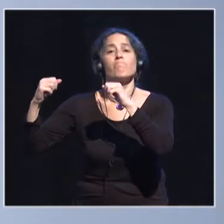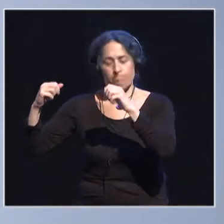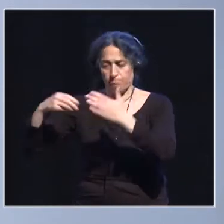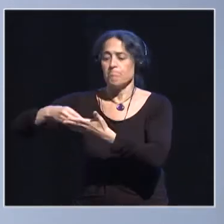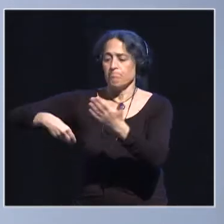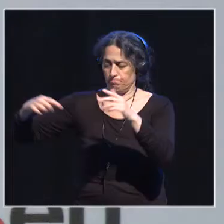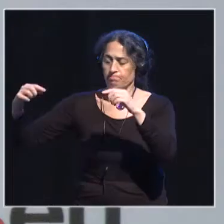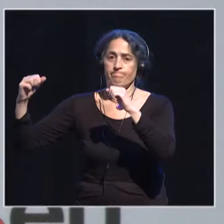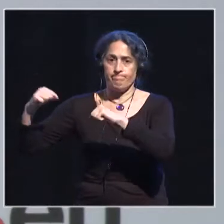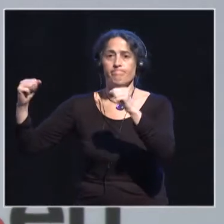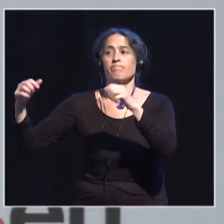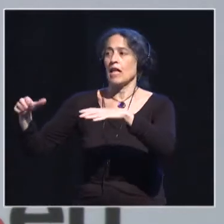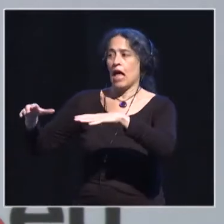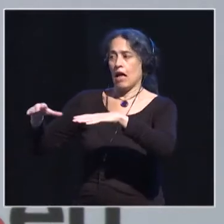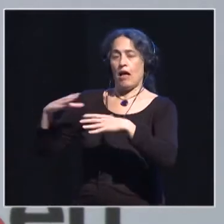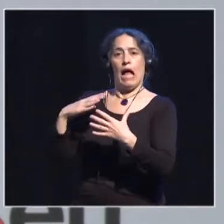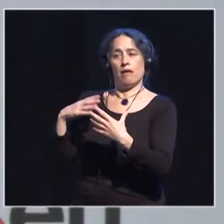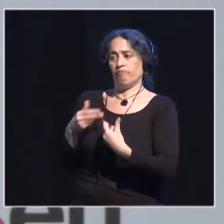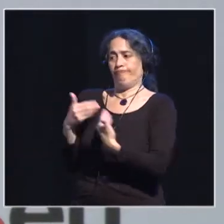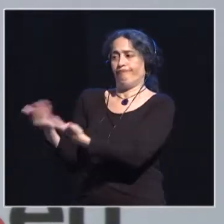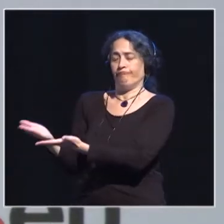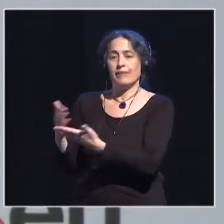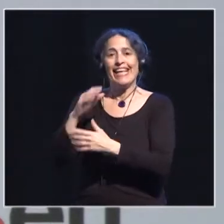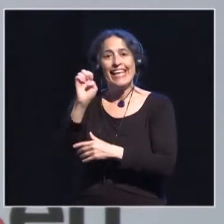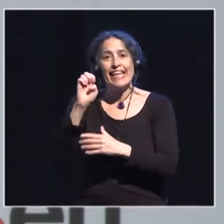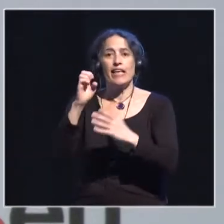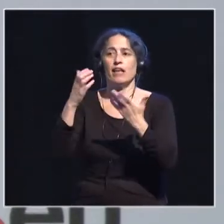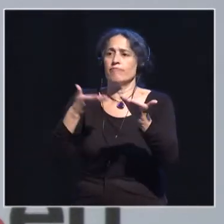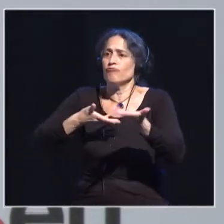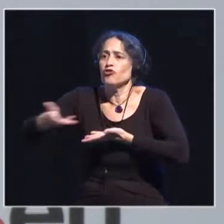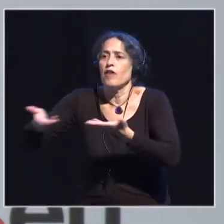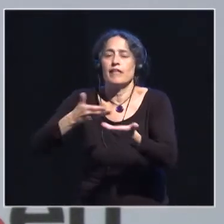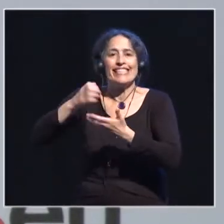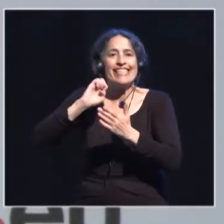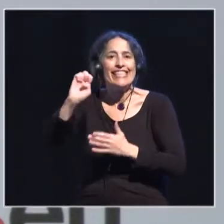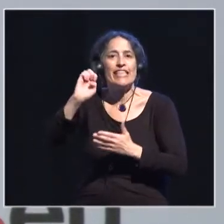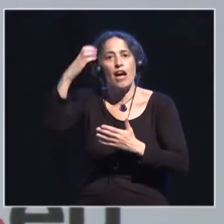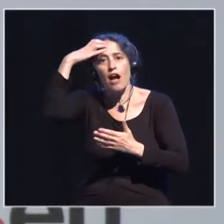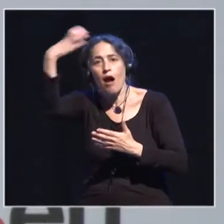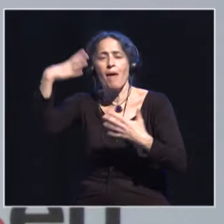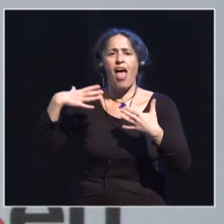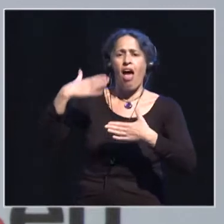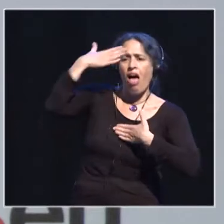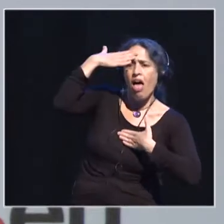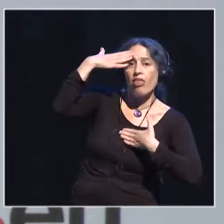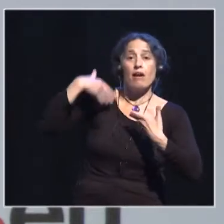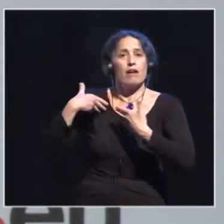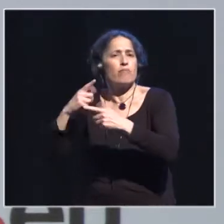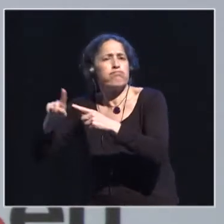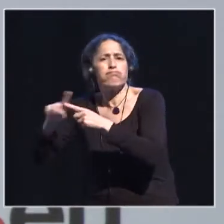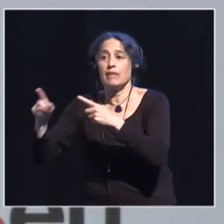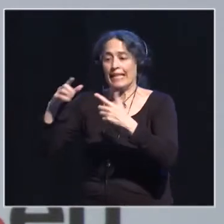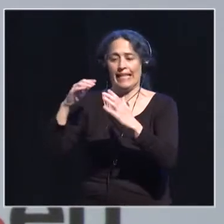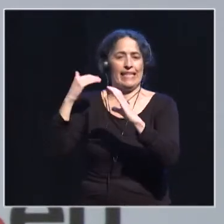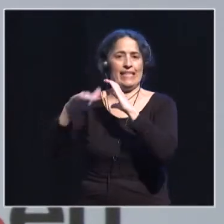provide e-government services, education services, health-related services, and so on and so forth. And when all is said and done, why it